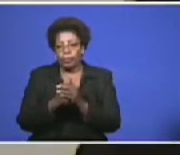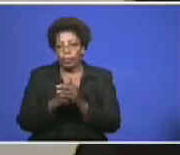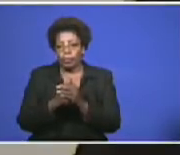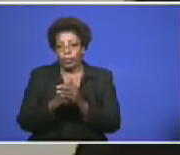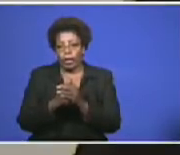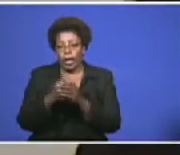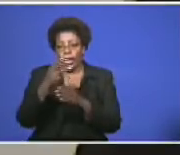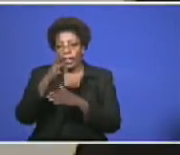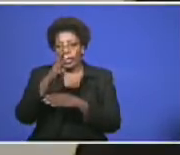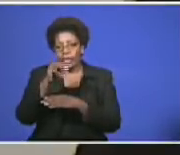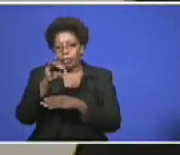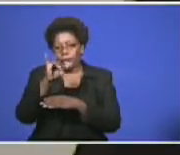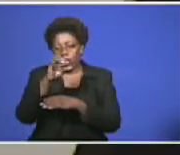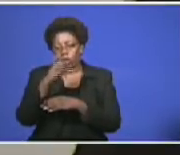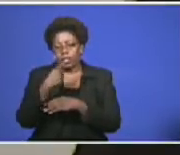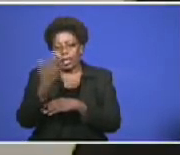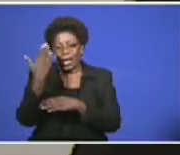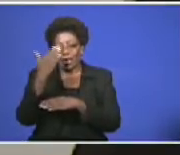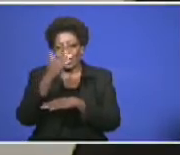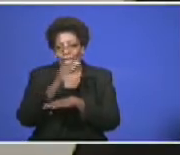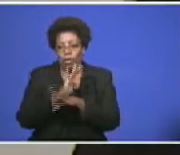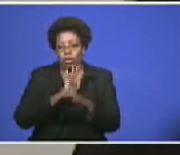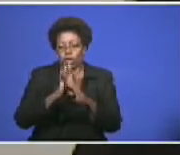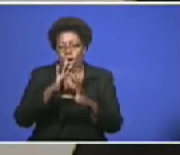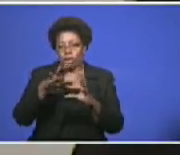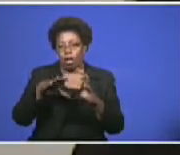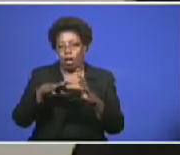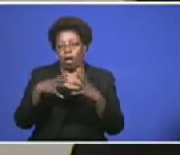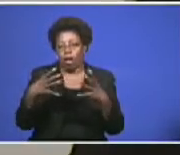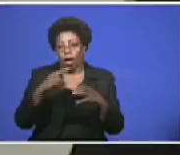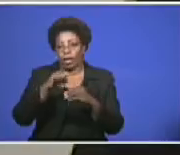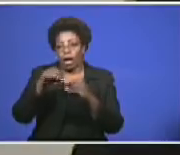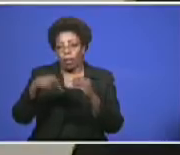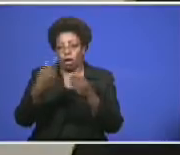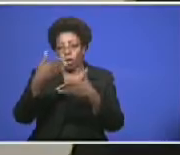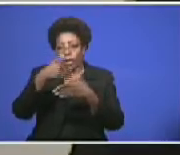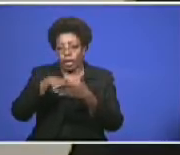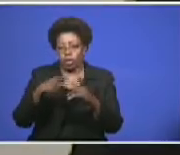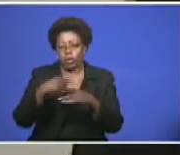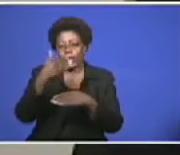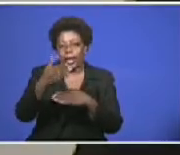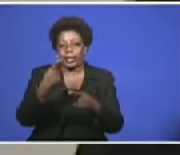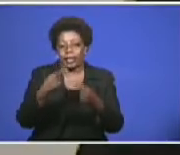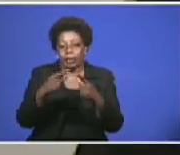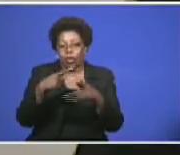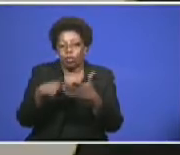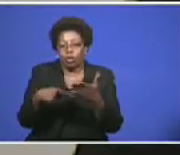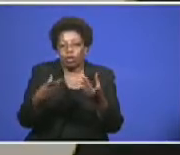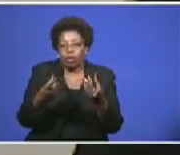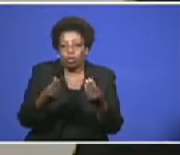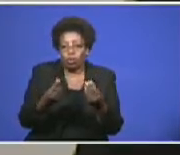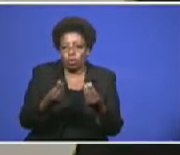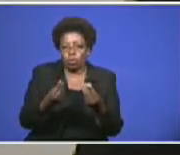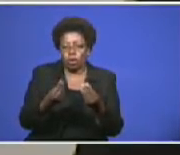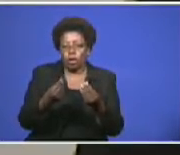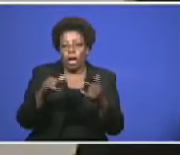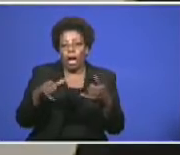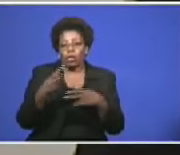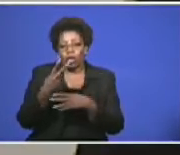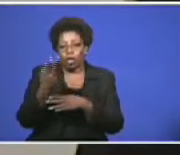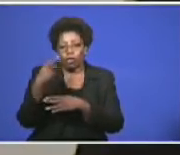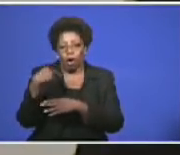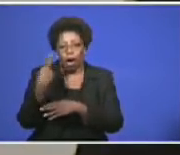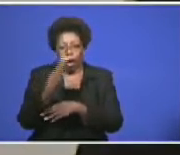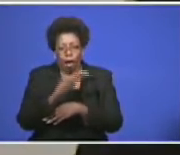as Mario said last night, we talked a lot about going in the next game, what we want to do, what it's going to look like for